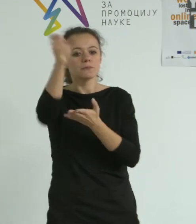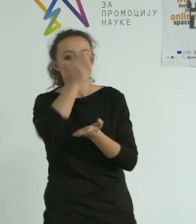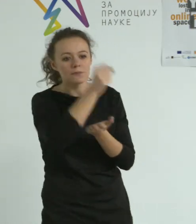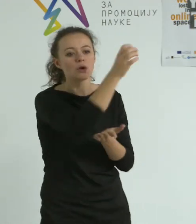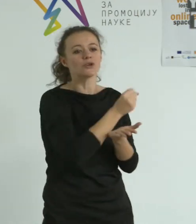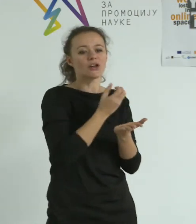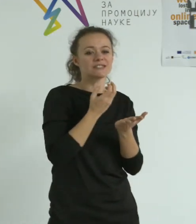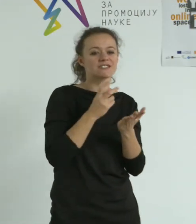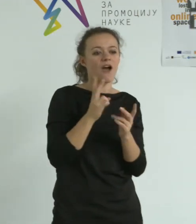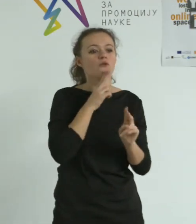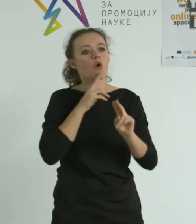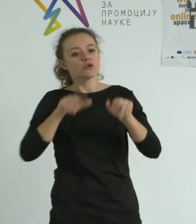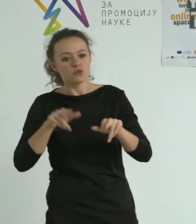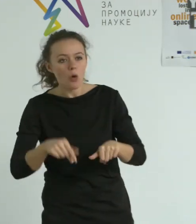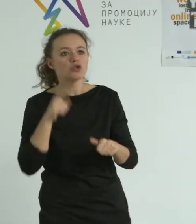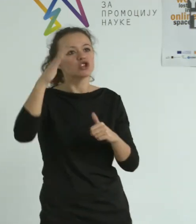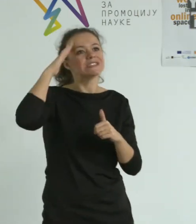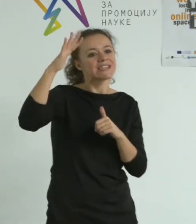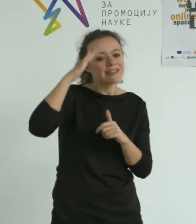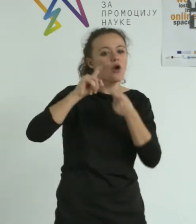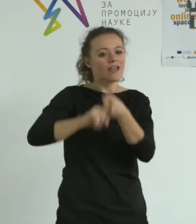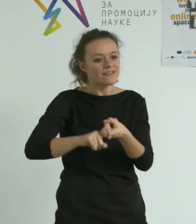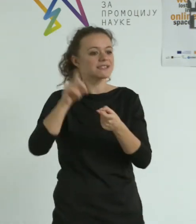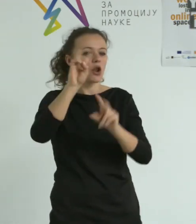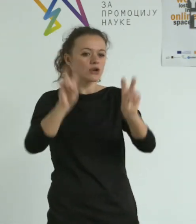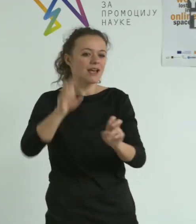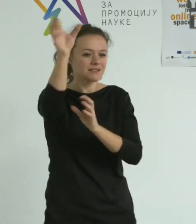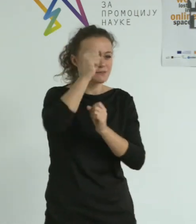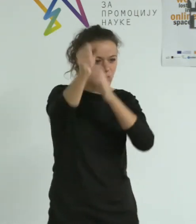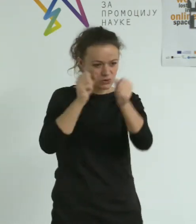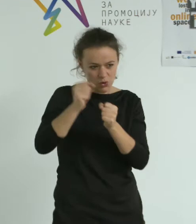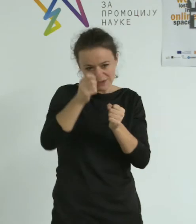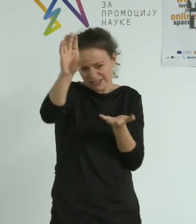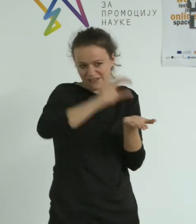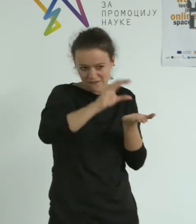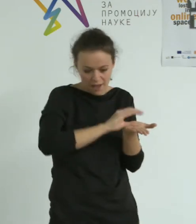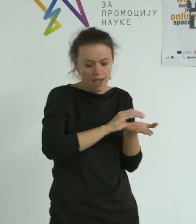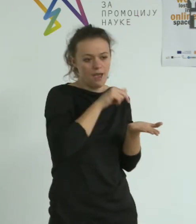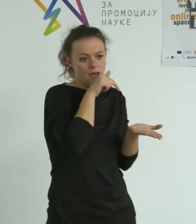possibilities and theory about that, and especially fundraising from the community.